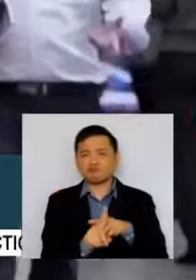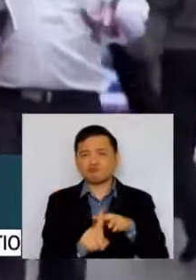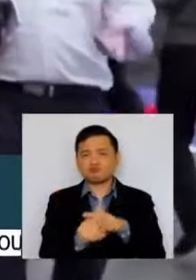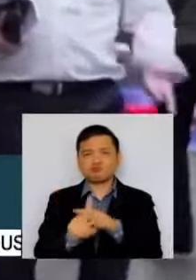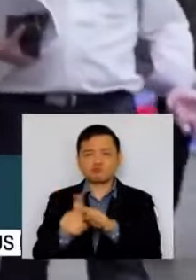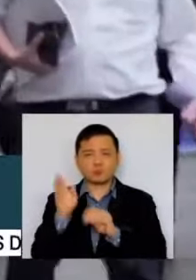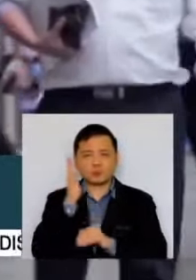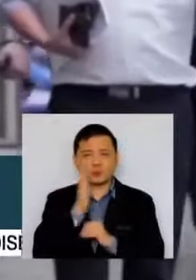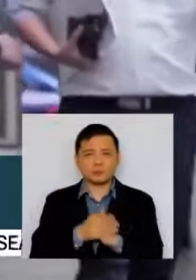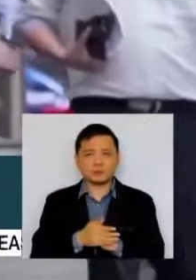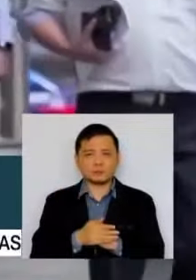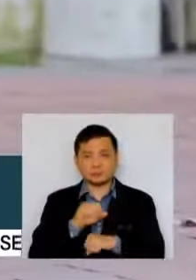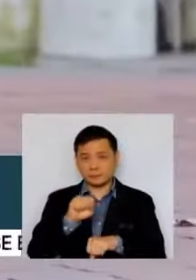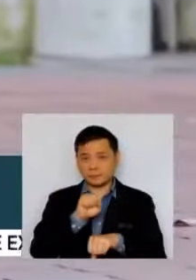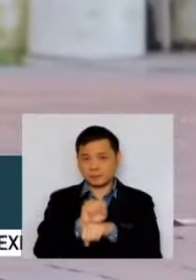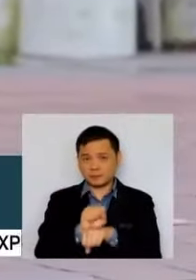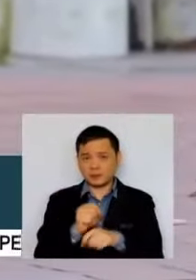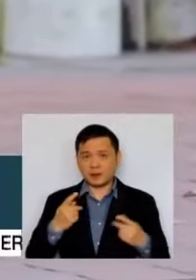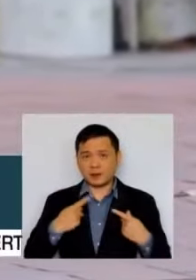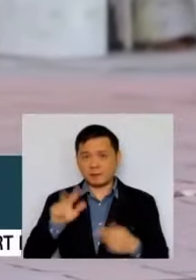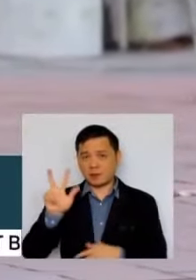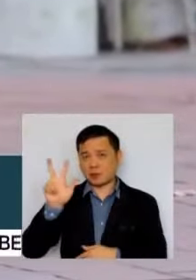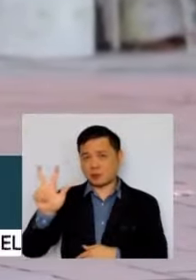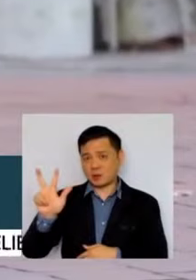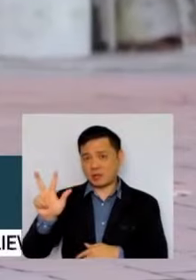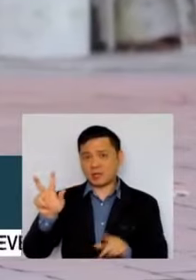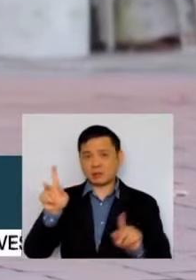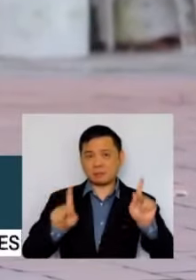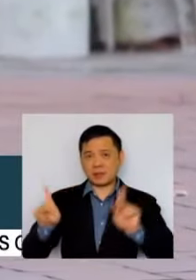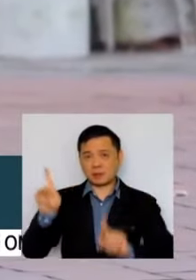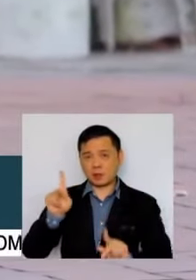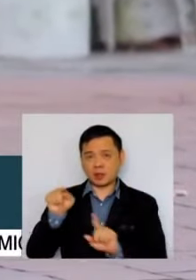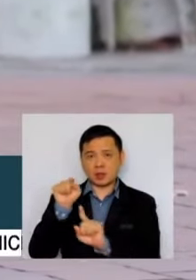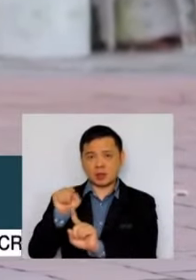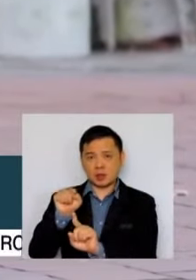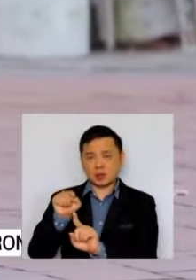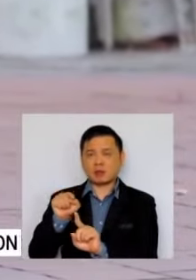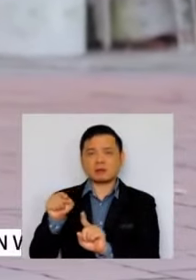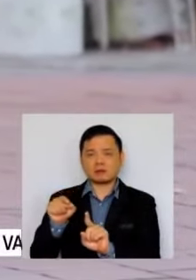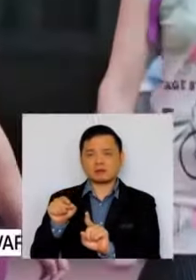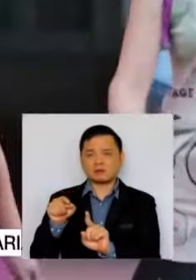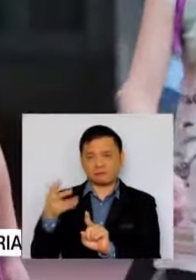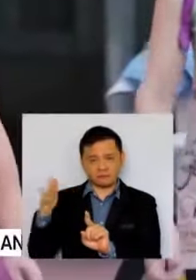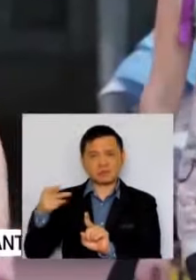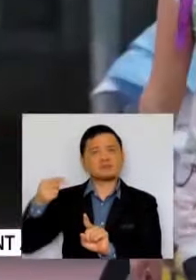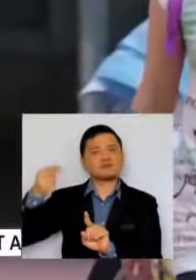previously detected 3 Omicron cases, all found in overseas travelers.